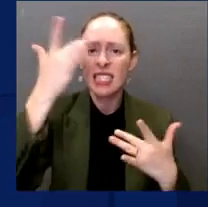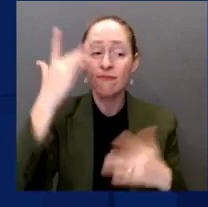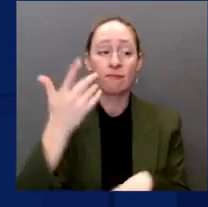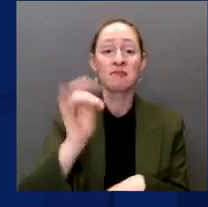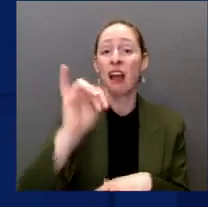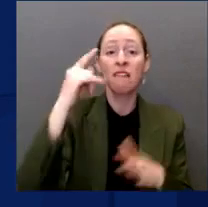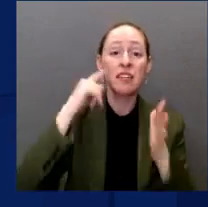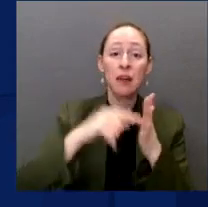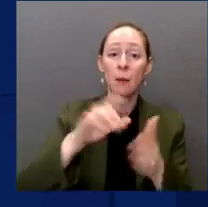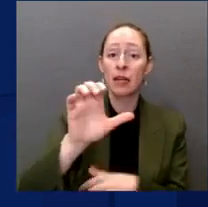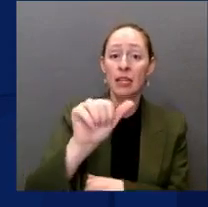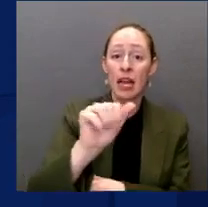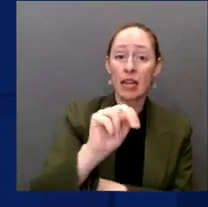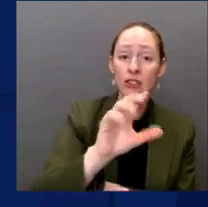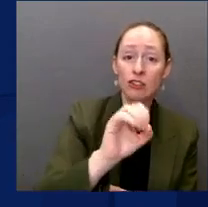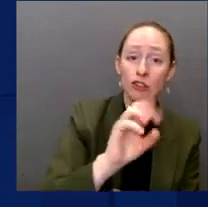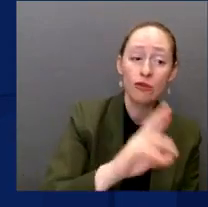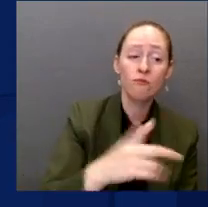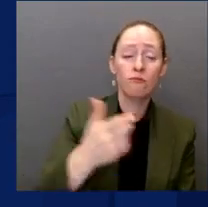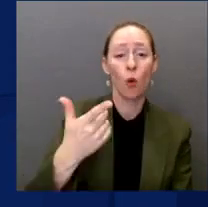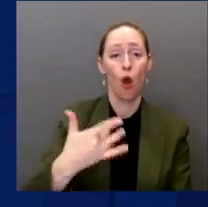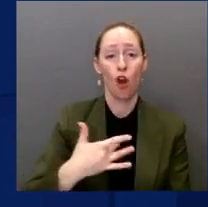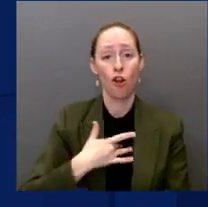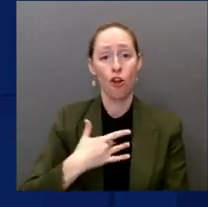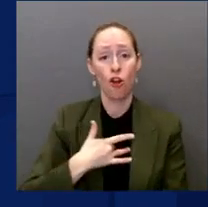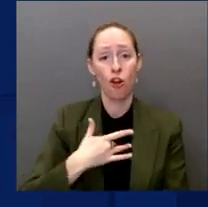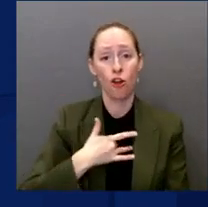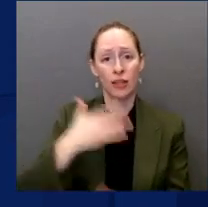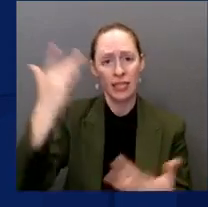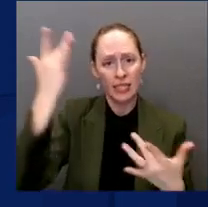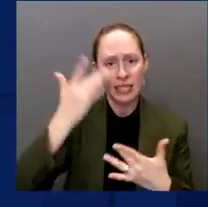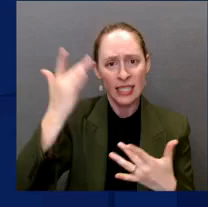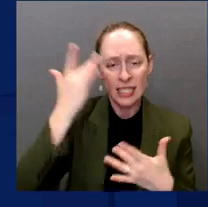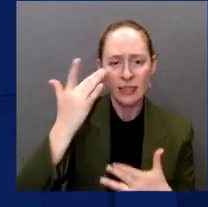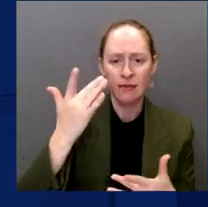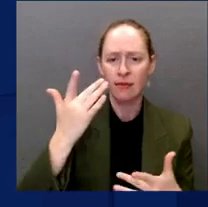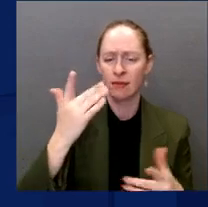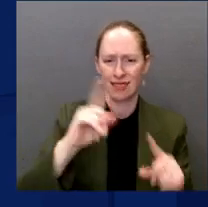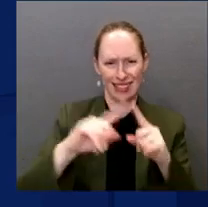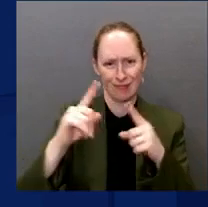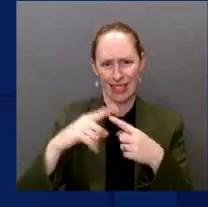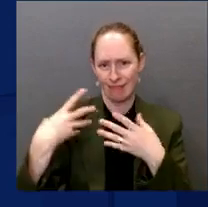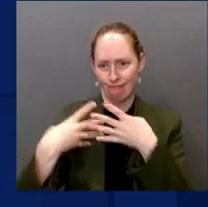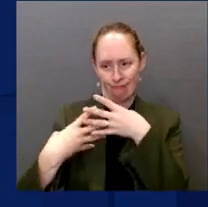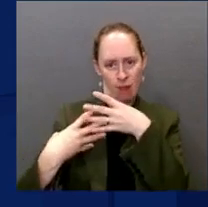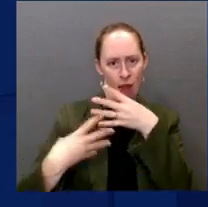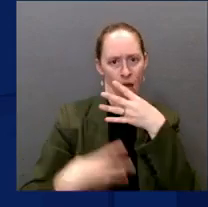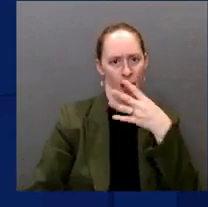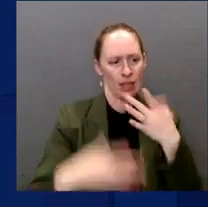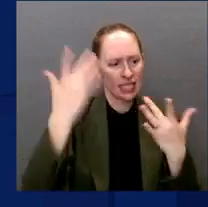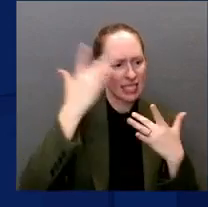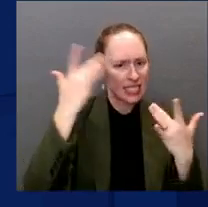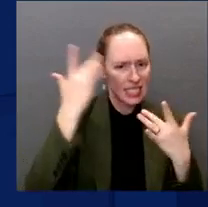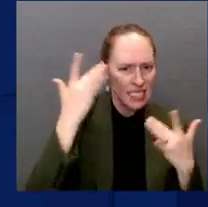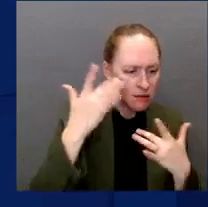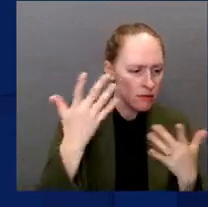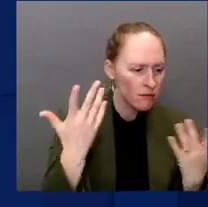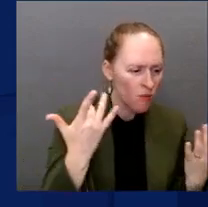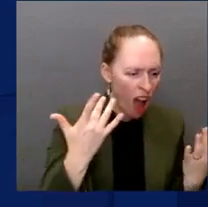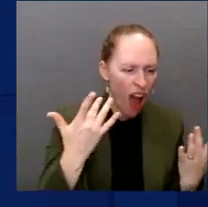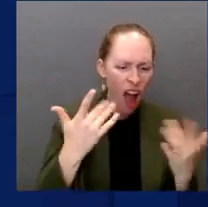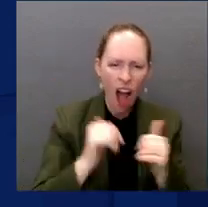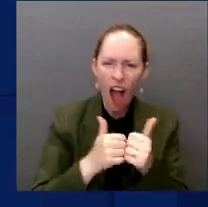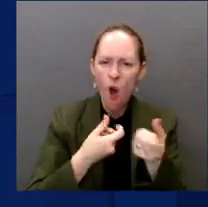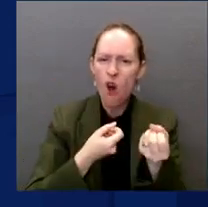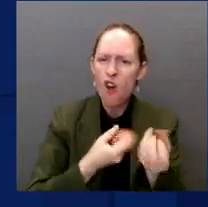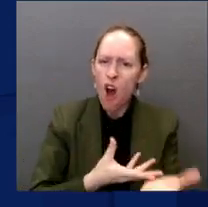and exercise. I mean, things you all knew, but it wasn't proved before. And so, example,